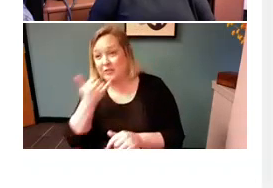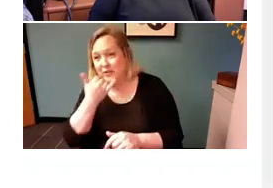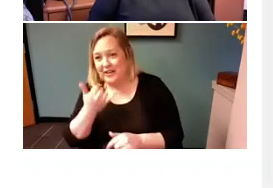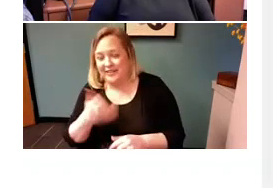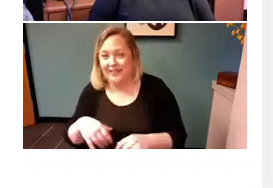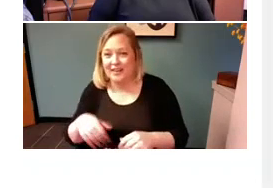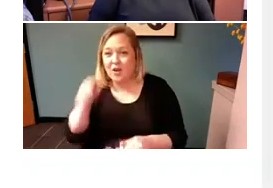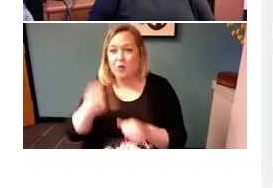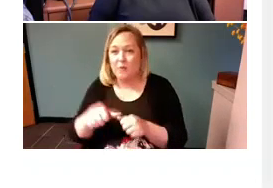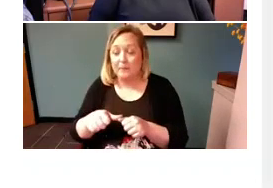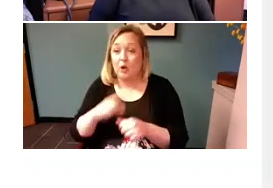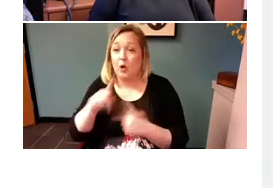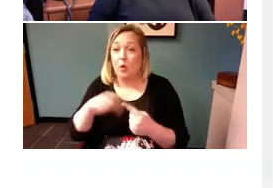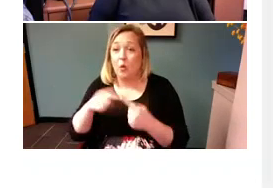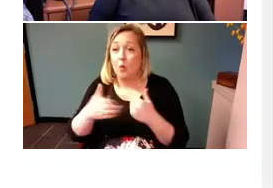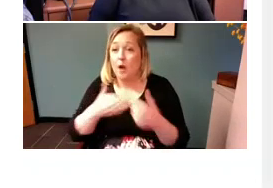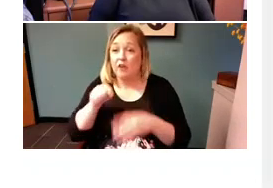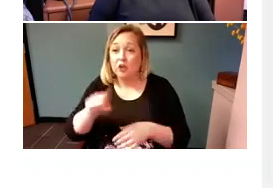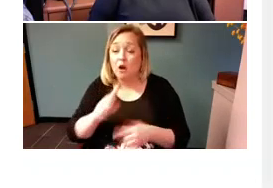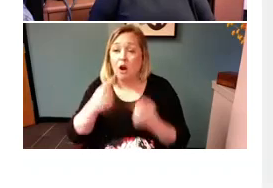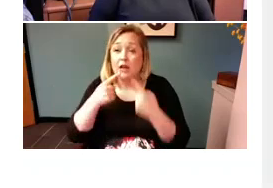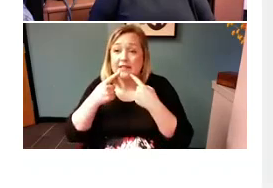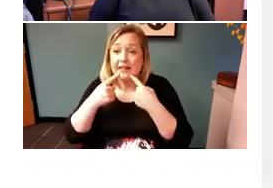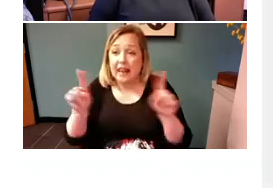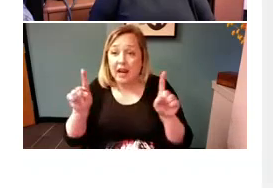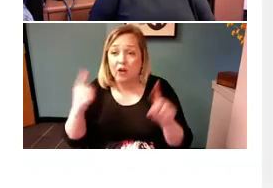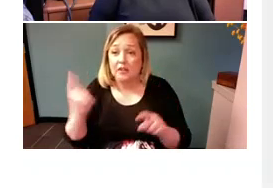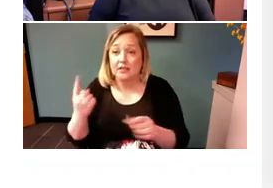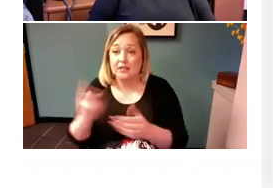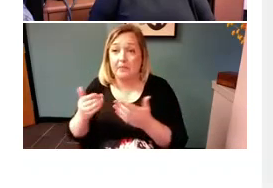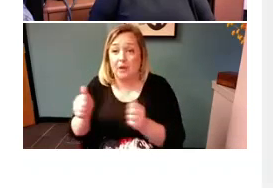are declaring something with the help of new,